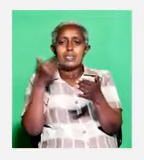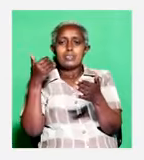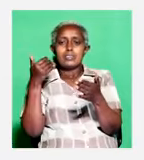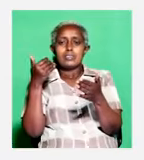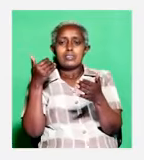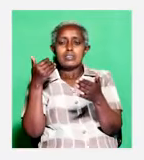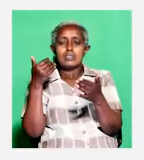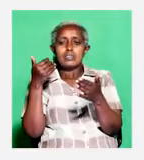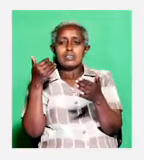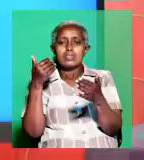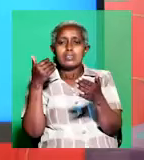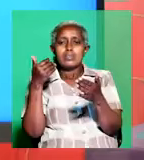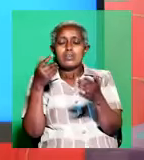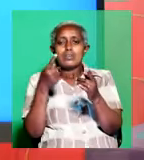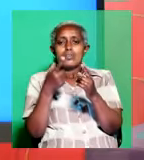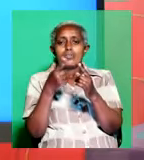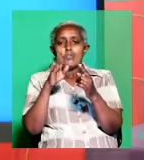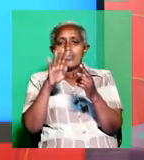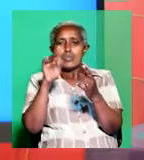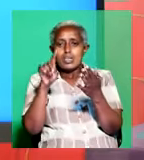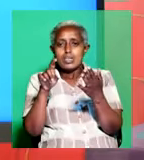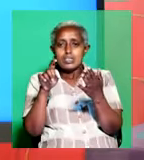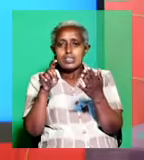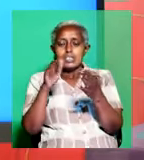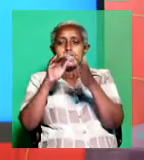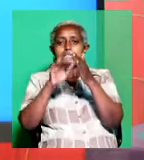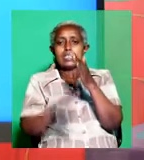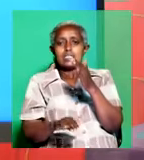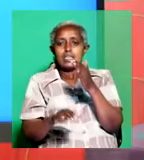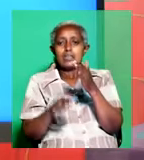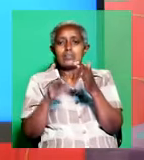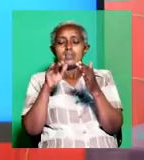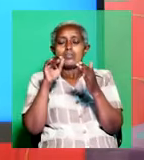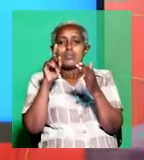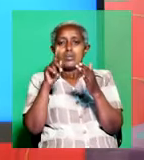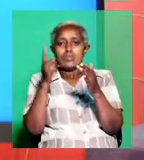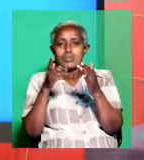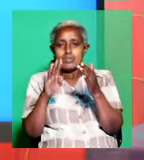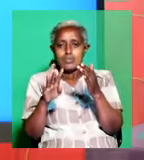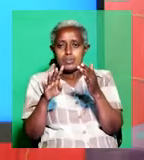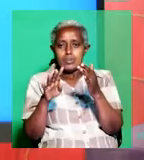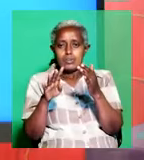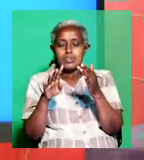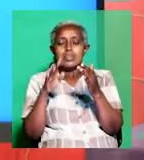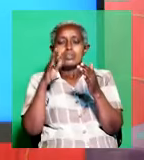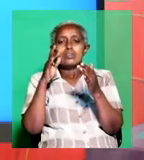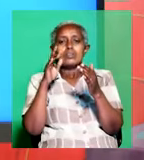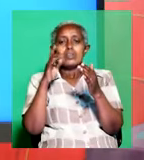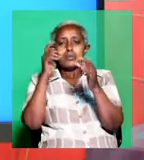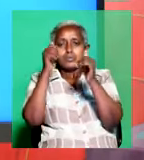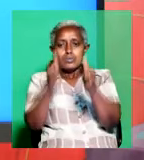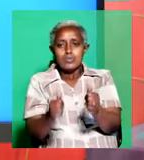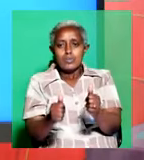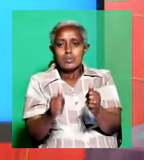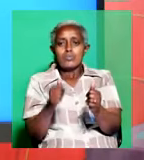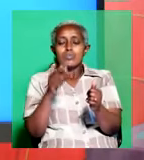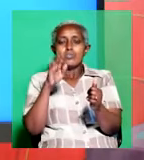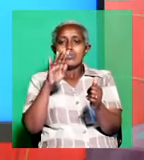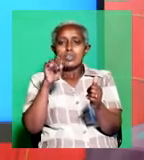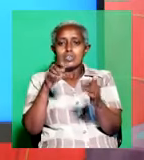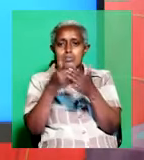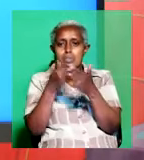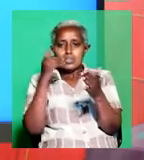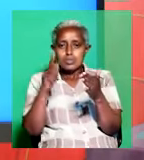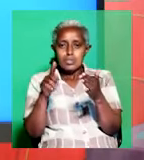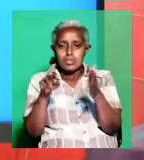minus, for x less than 1 over 4, the absolute value of 4x minus 1 is this negative